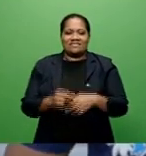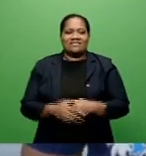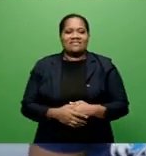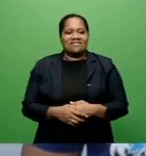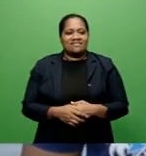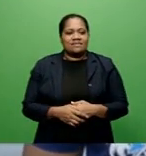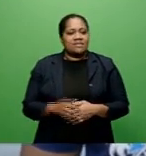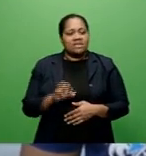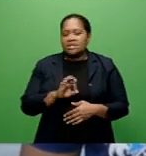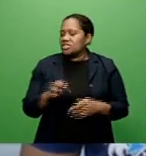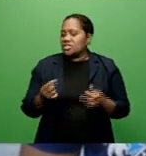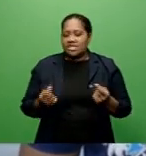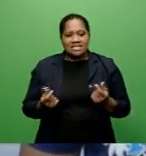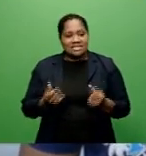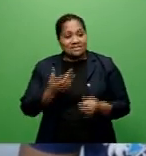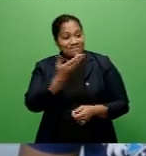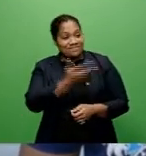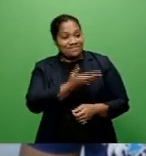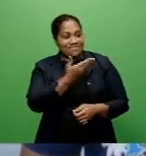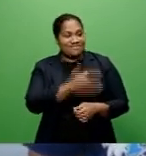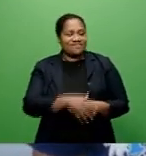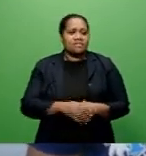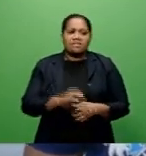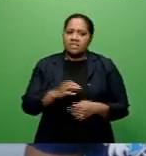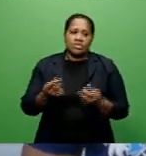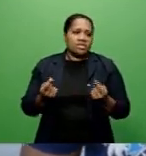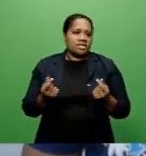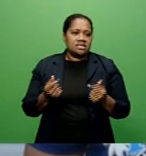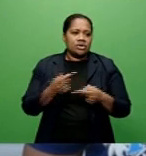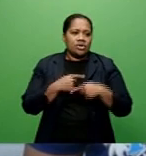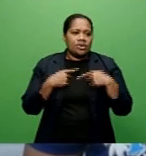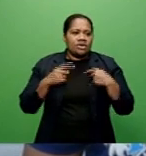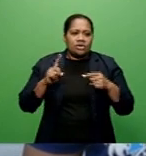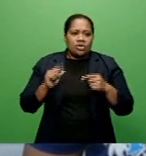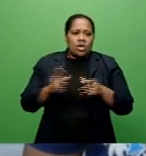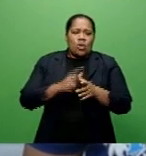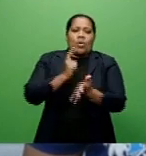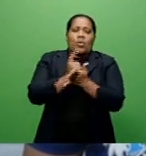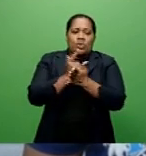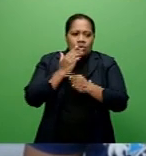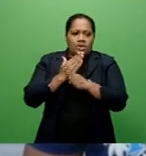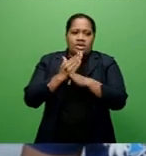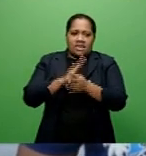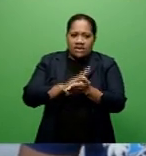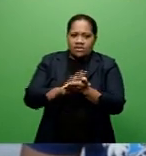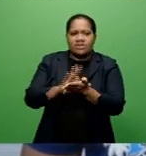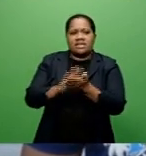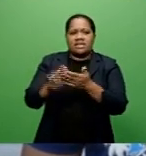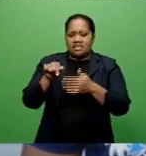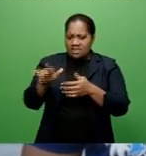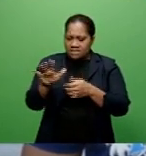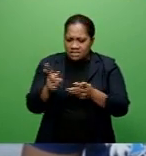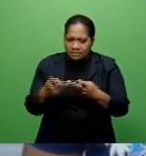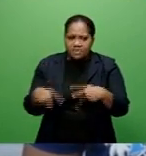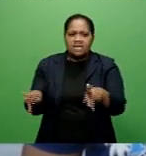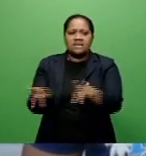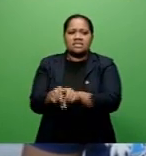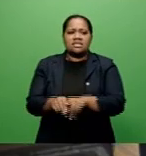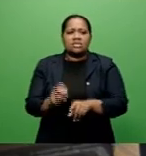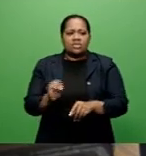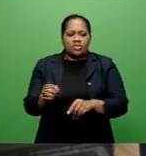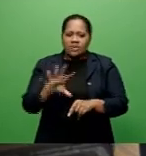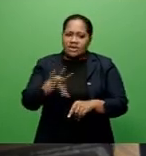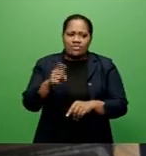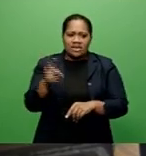thing. We have to do a lot of work like cleaning up this area, make it nice and good looking for everyone to come